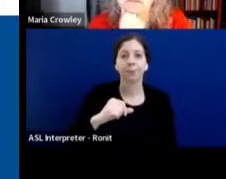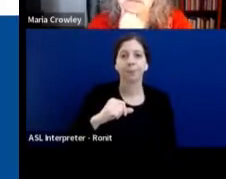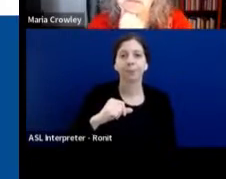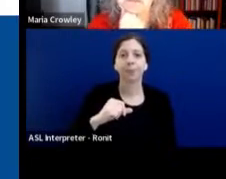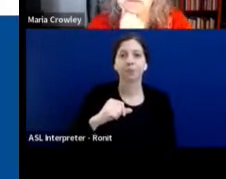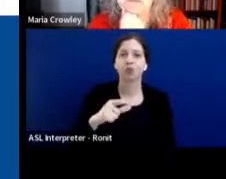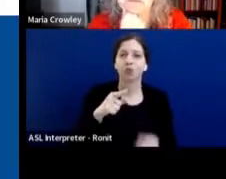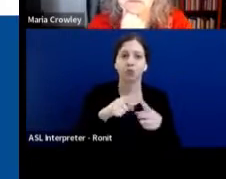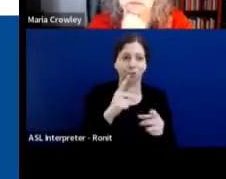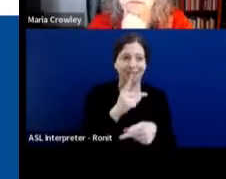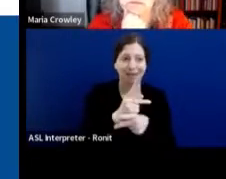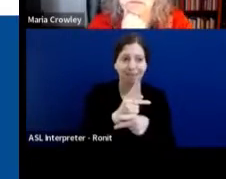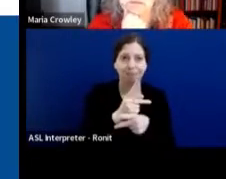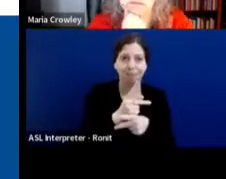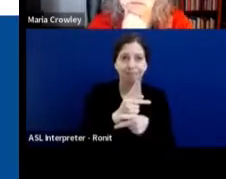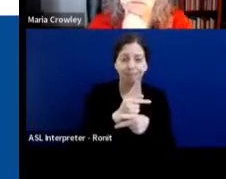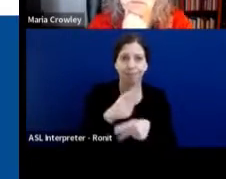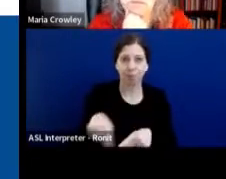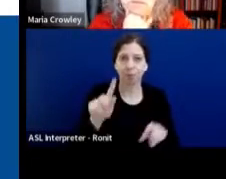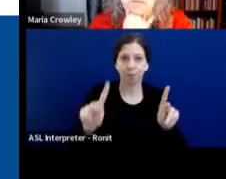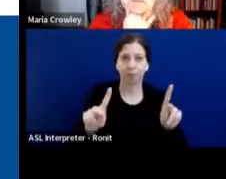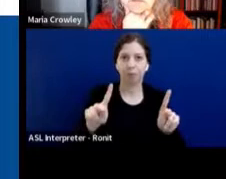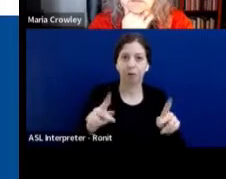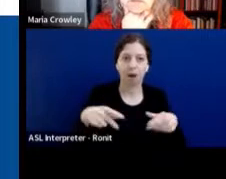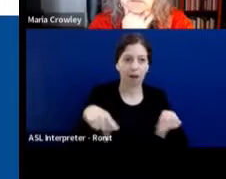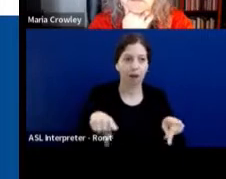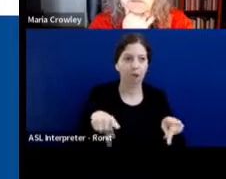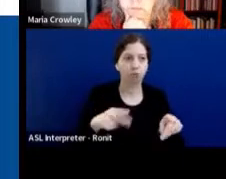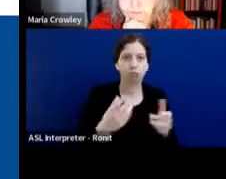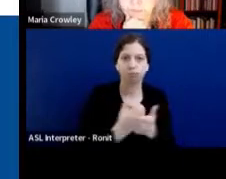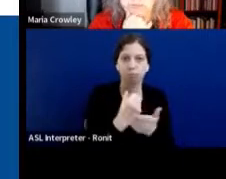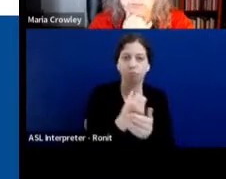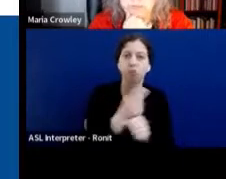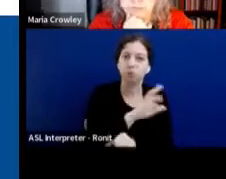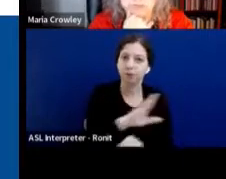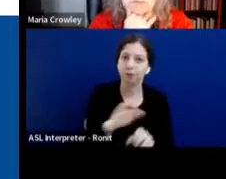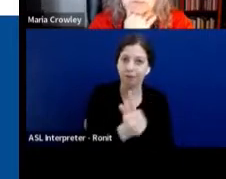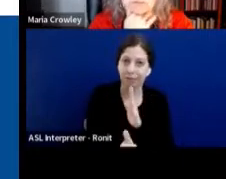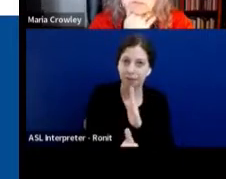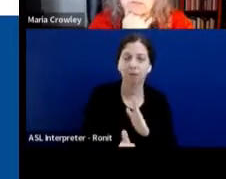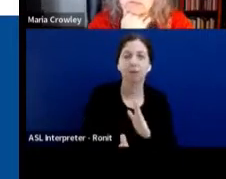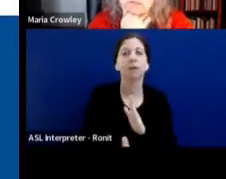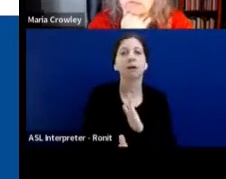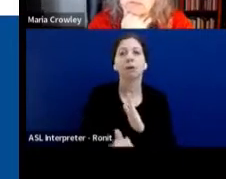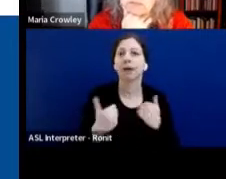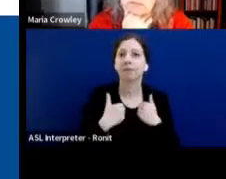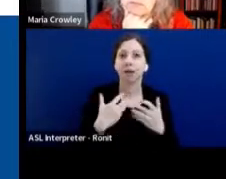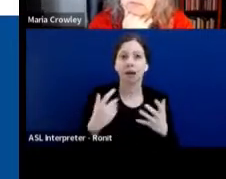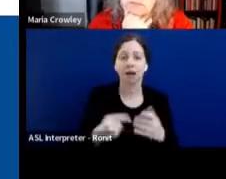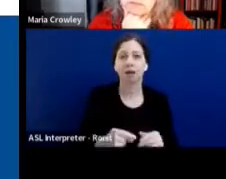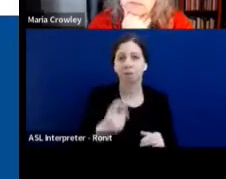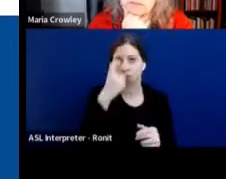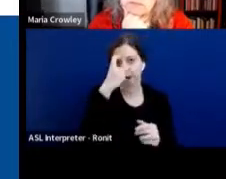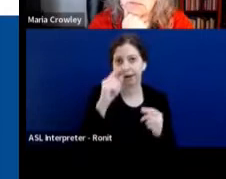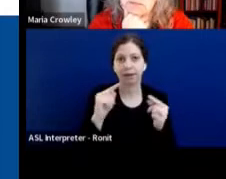to keep them on is to allow them to use the skills that they have. We have a lot of brain injury people that